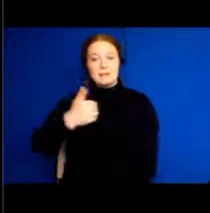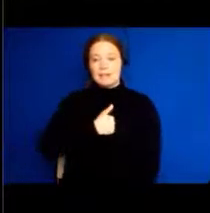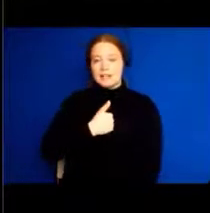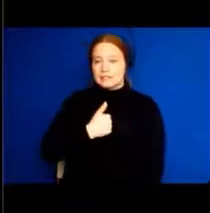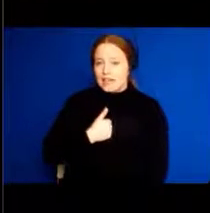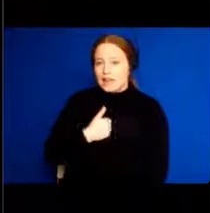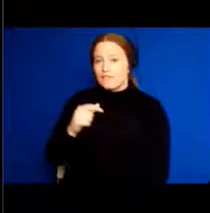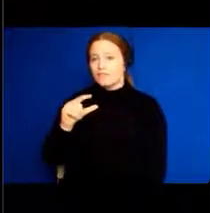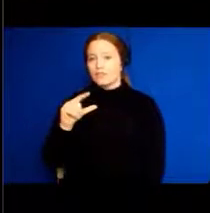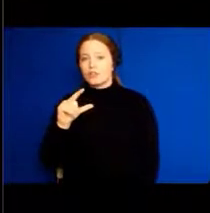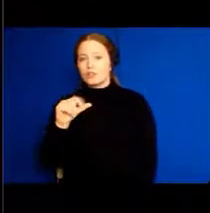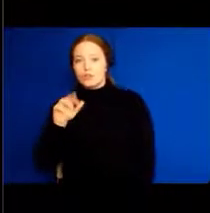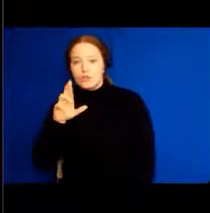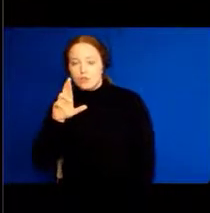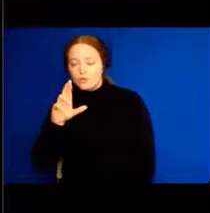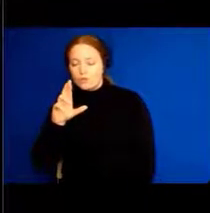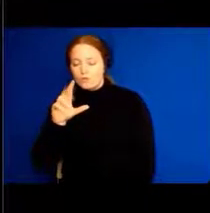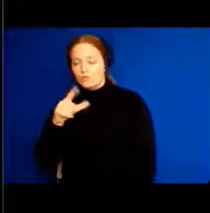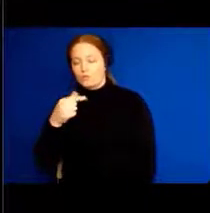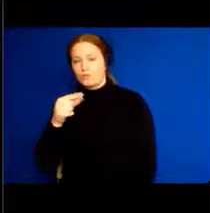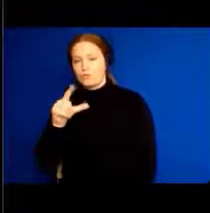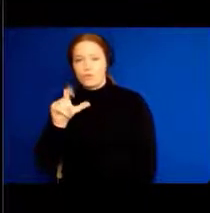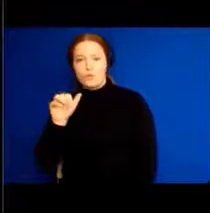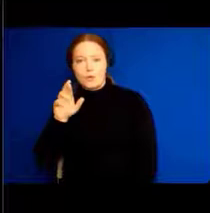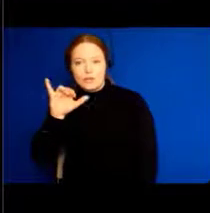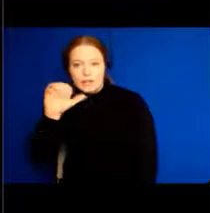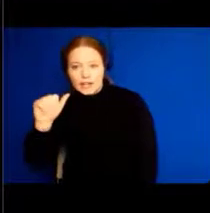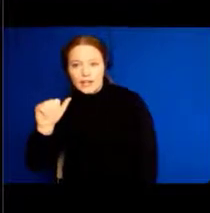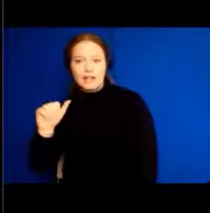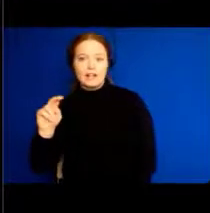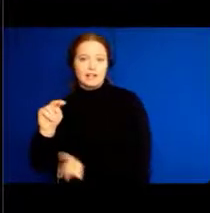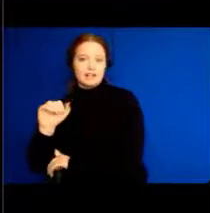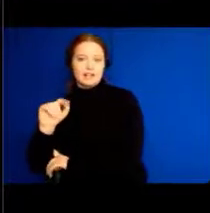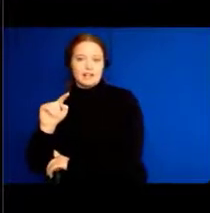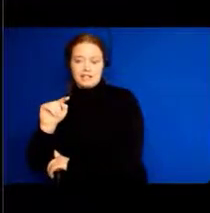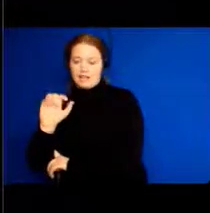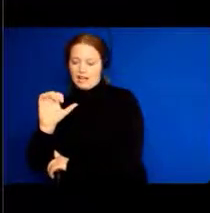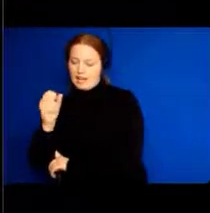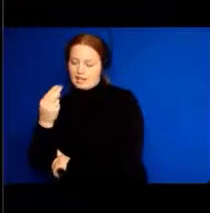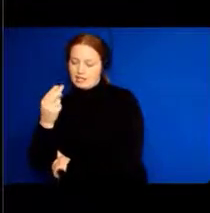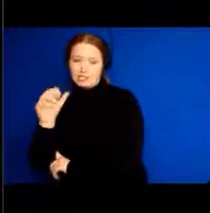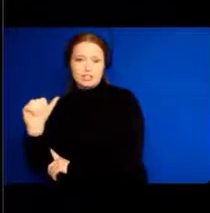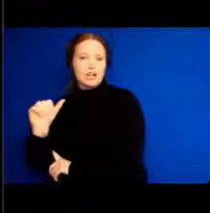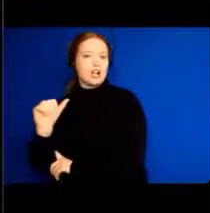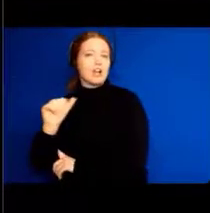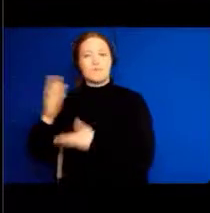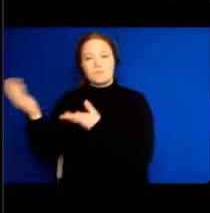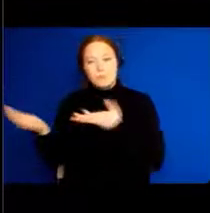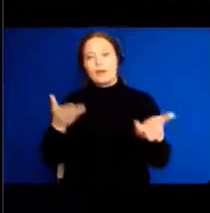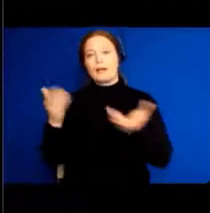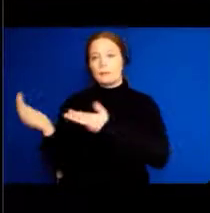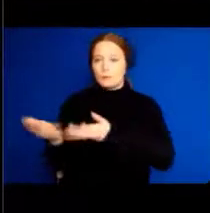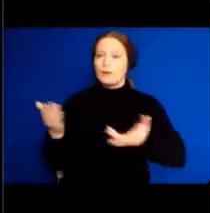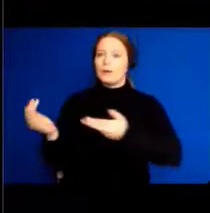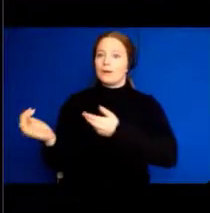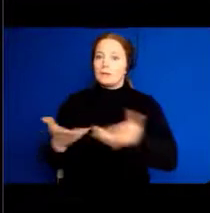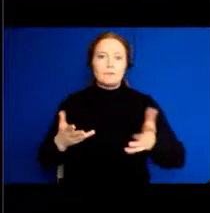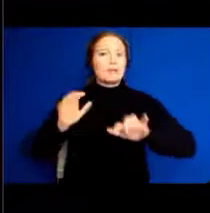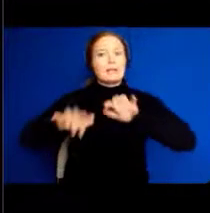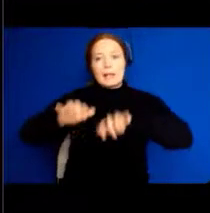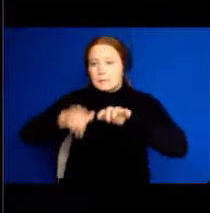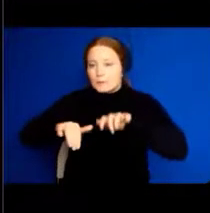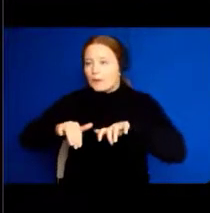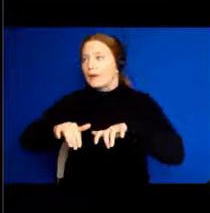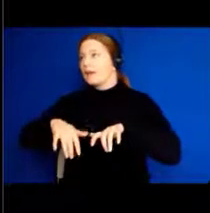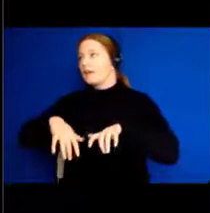bringing baskets of pine cones and fabric and old typewriters and clay for